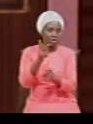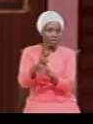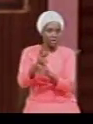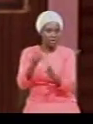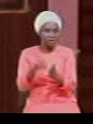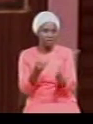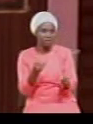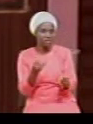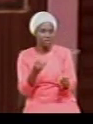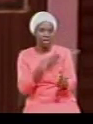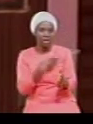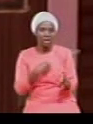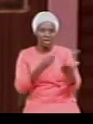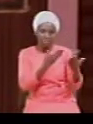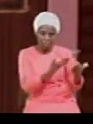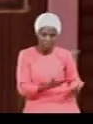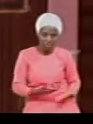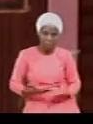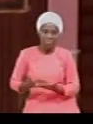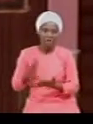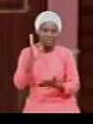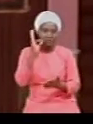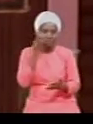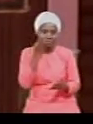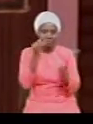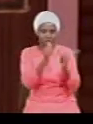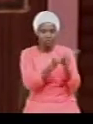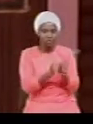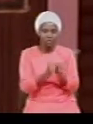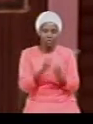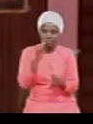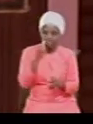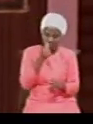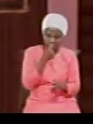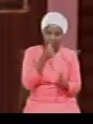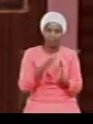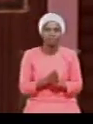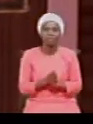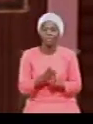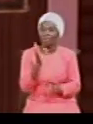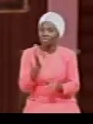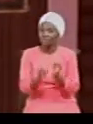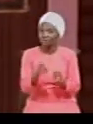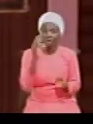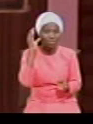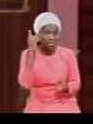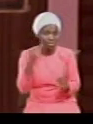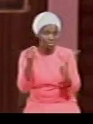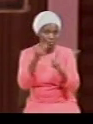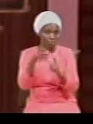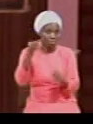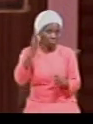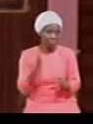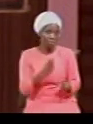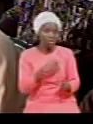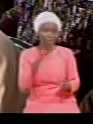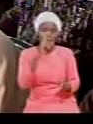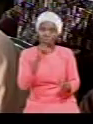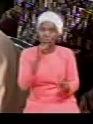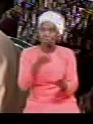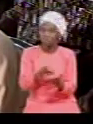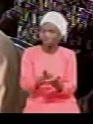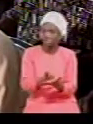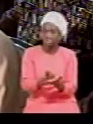it and bring forth fruit with patience. If you hear the word of God and you are not